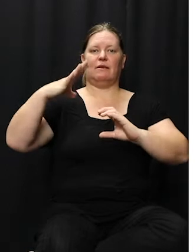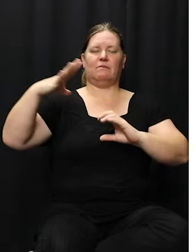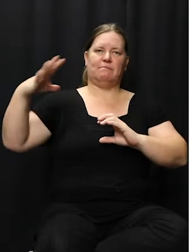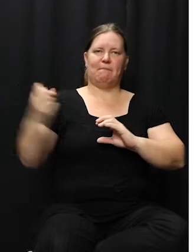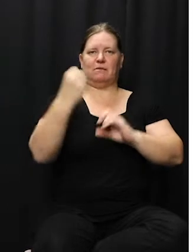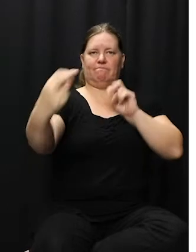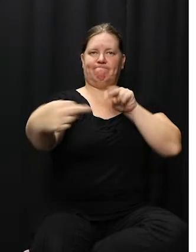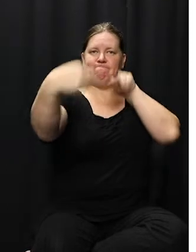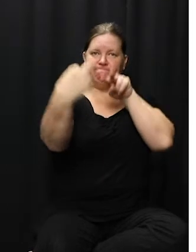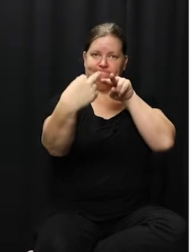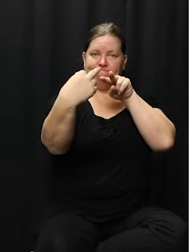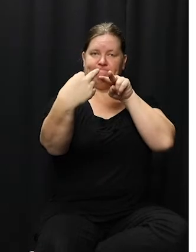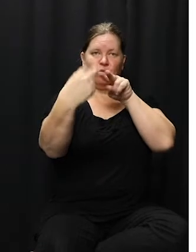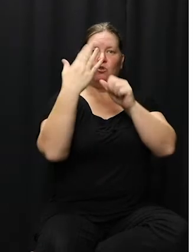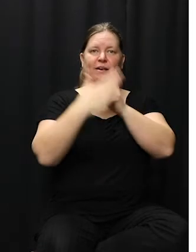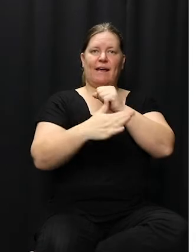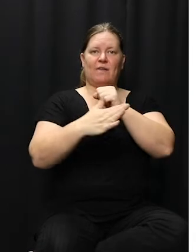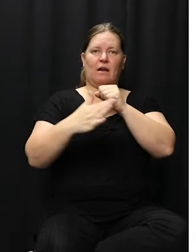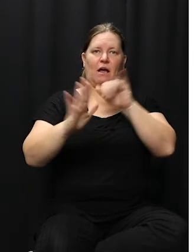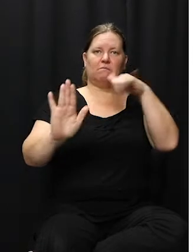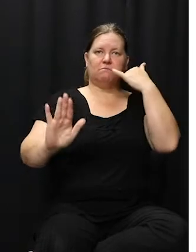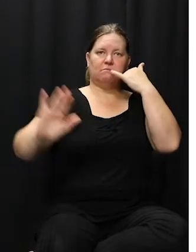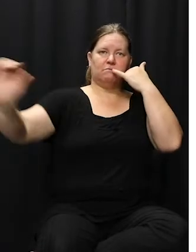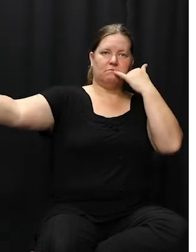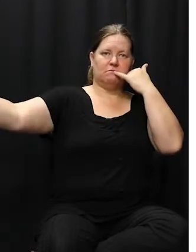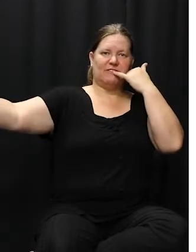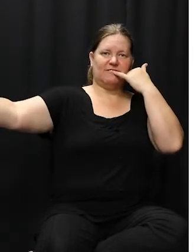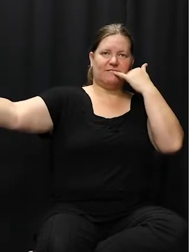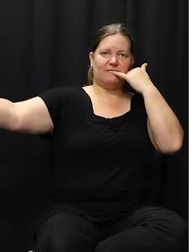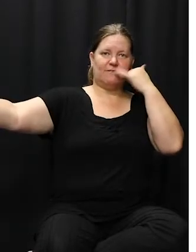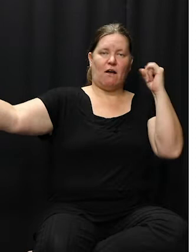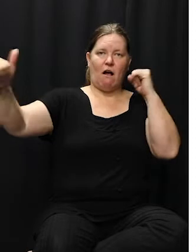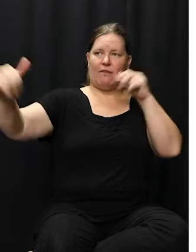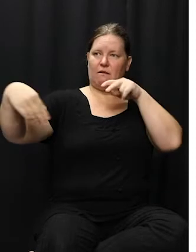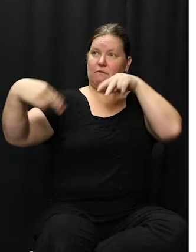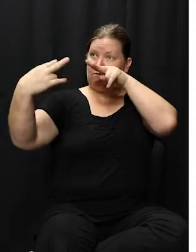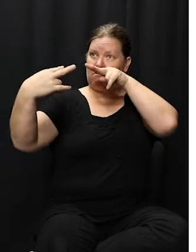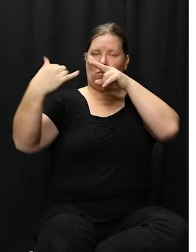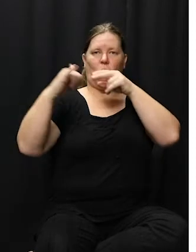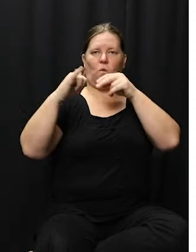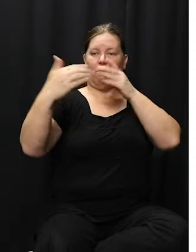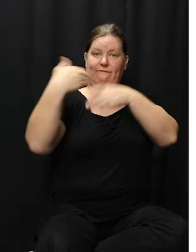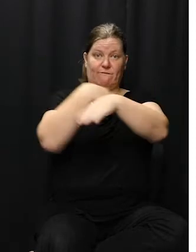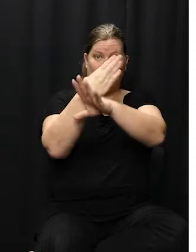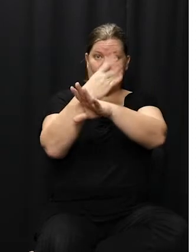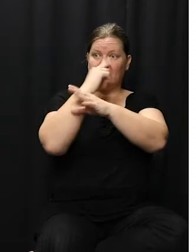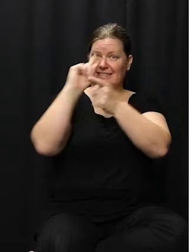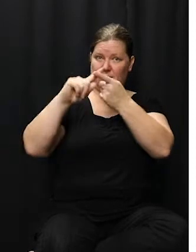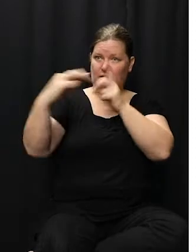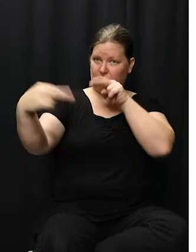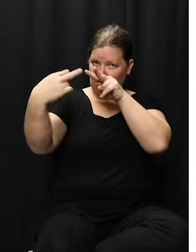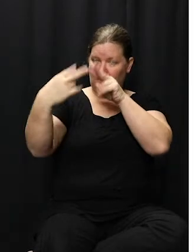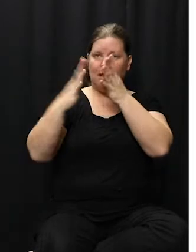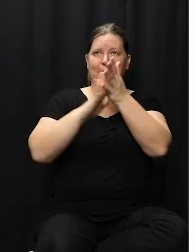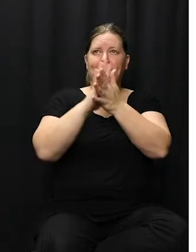sign like on a phone where you're not looking at each other. Like even if you're on a phone, like a Skype call or something, you still make eye contact. So you're sort of sharing the